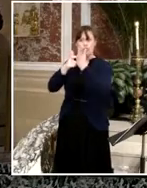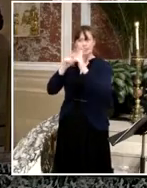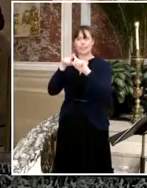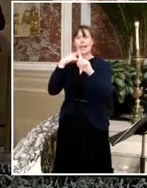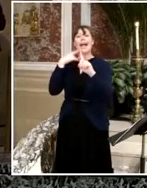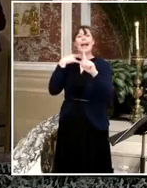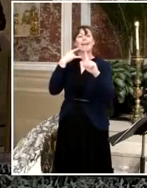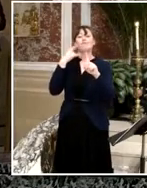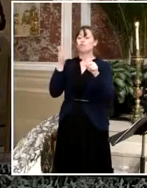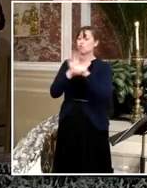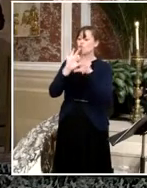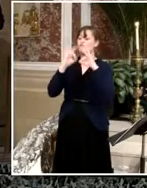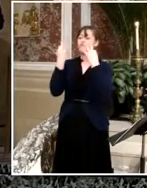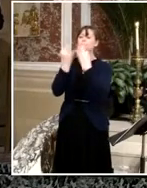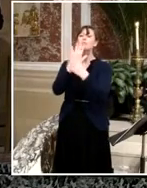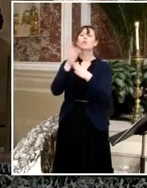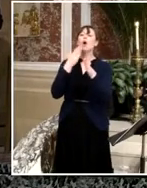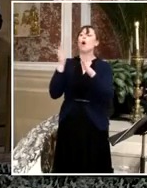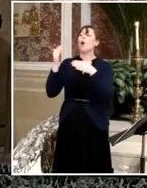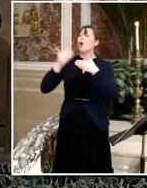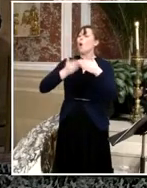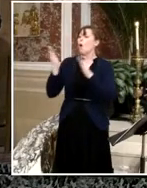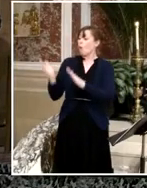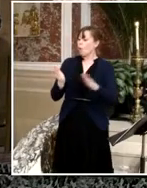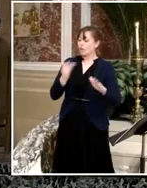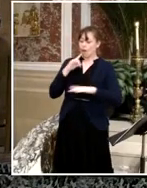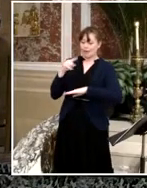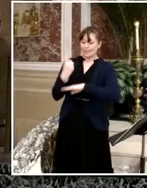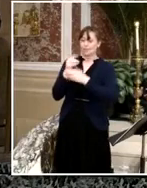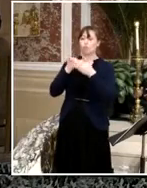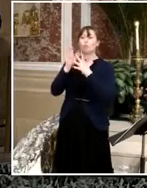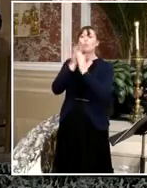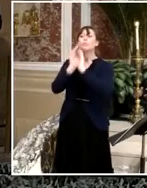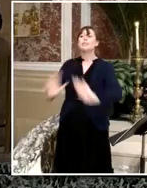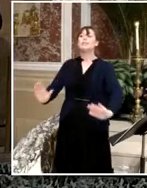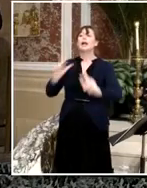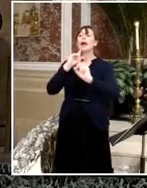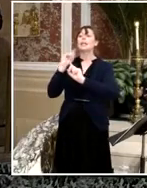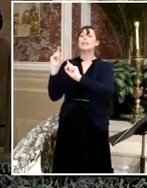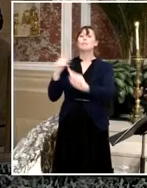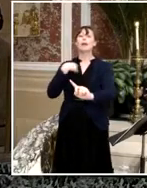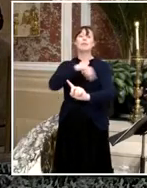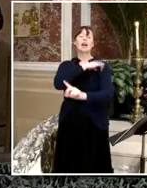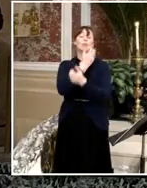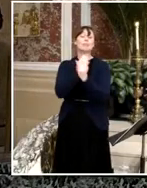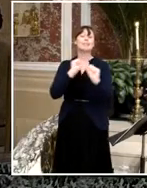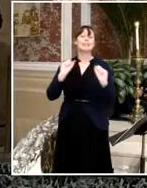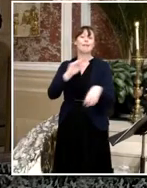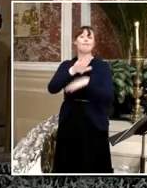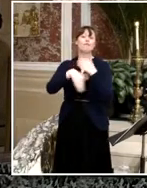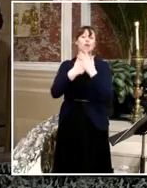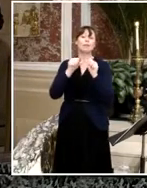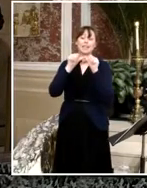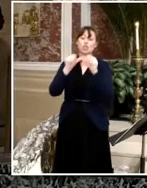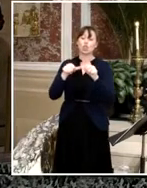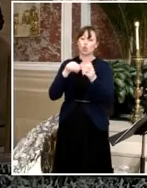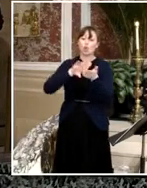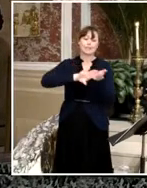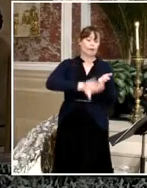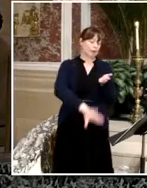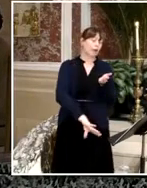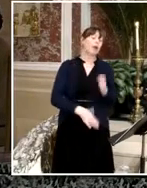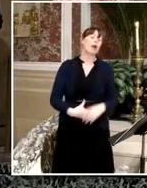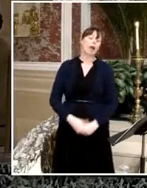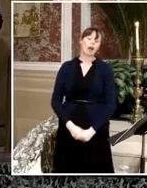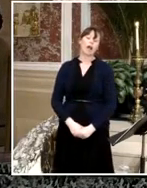family. Order our days in your peace, and command that we be delivered from eternal damnation